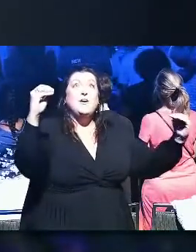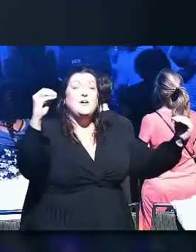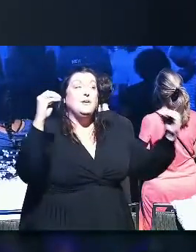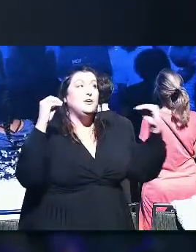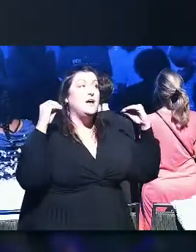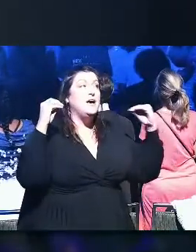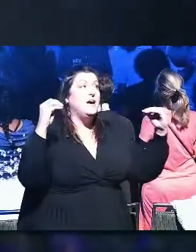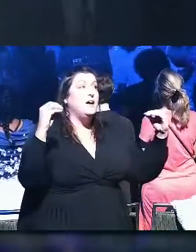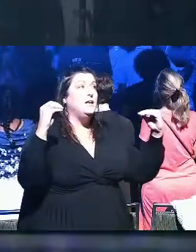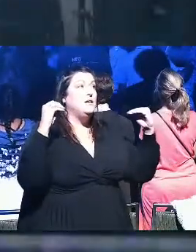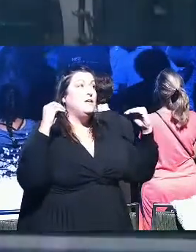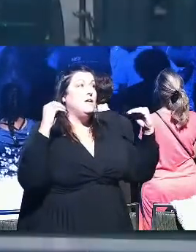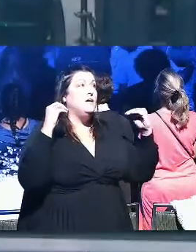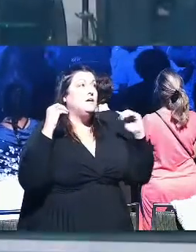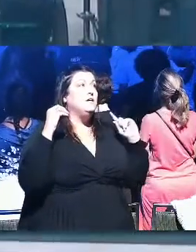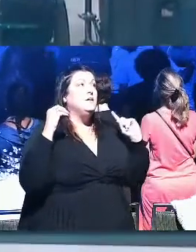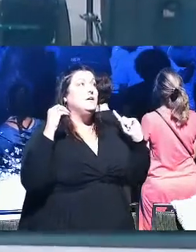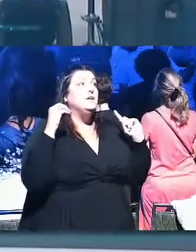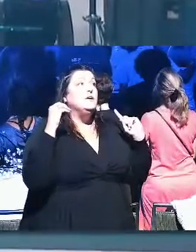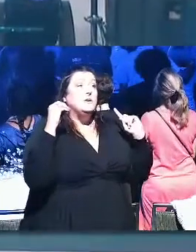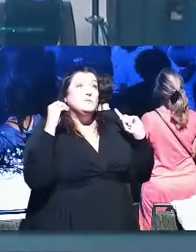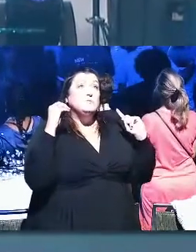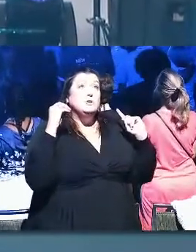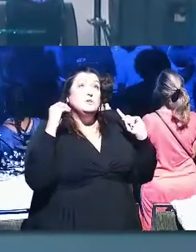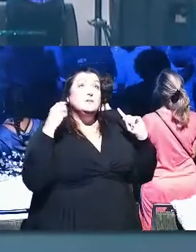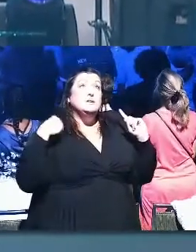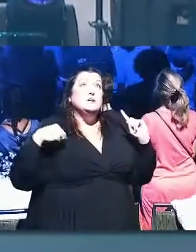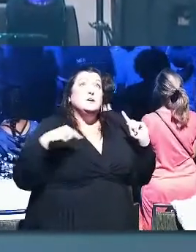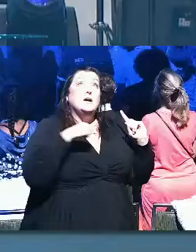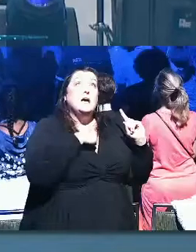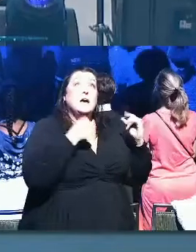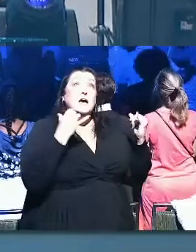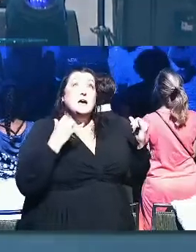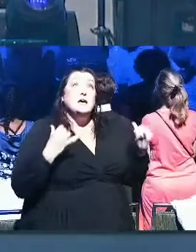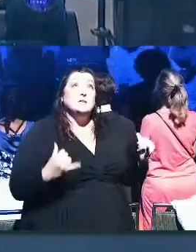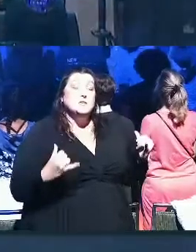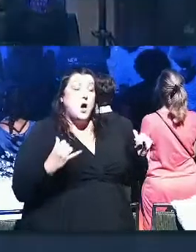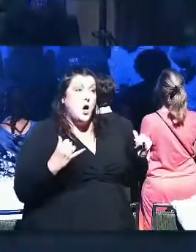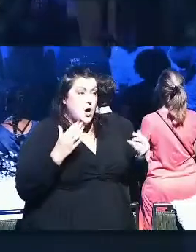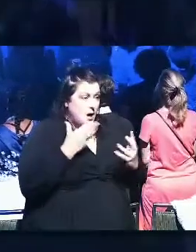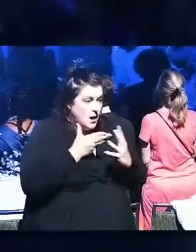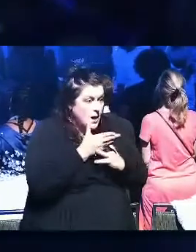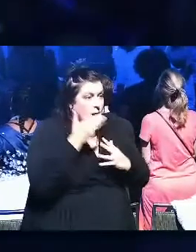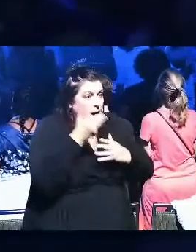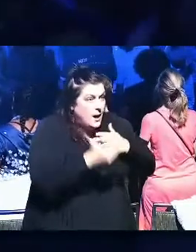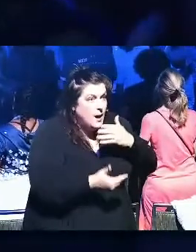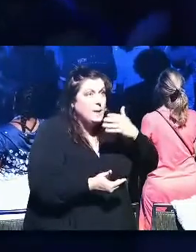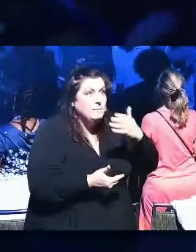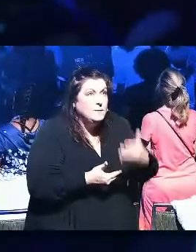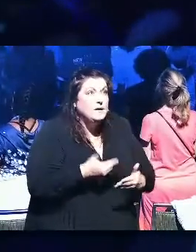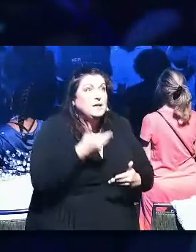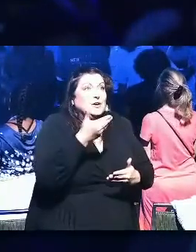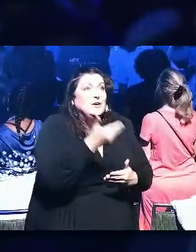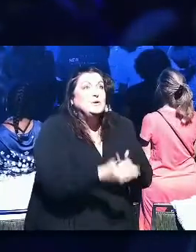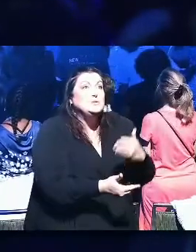whatever my lot, thou hast taught.